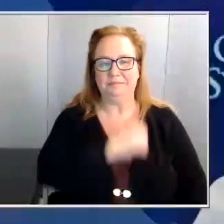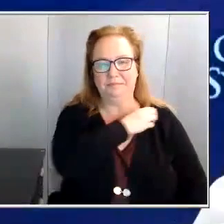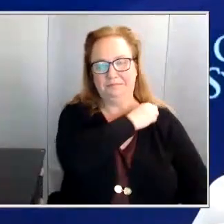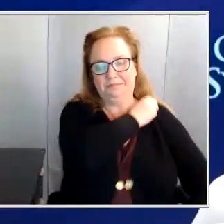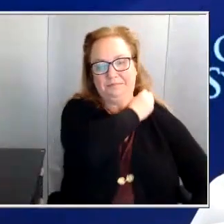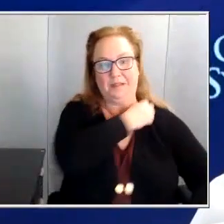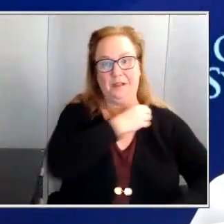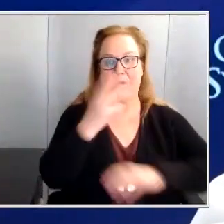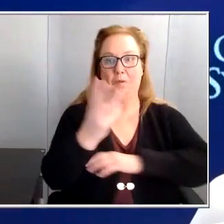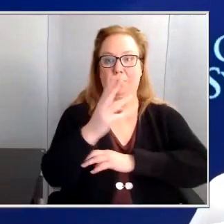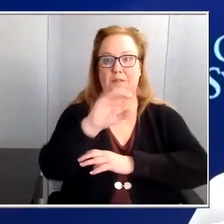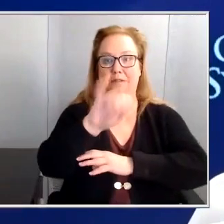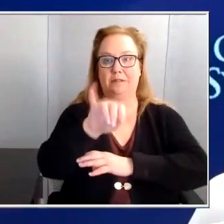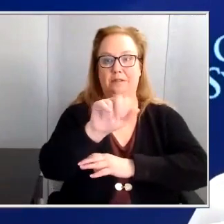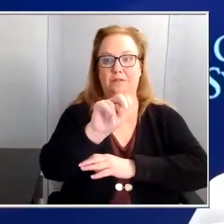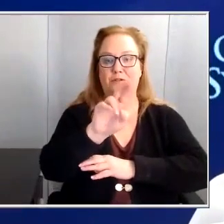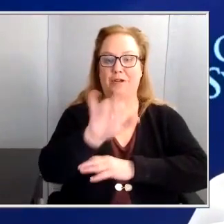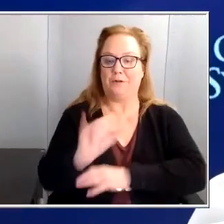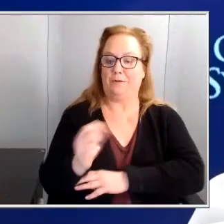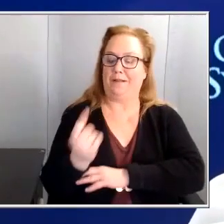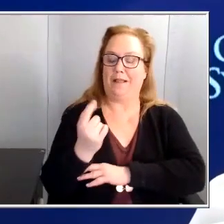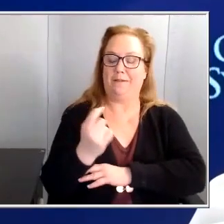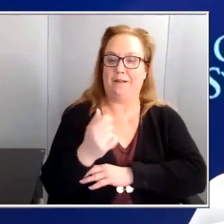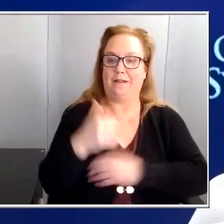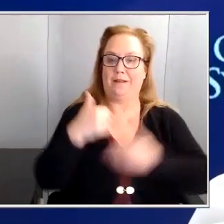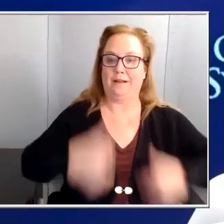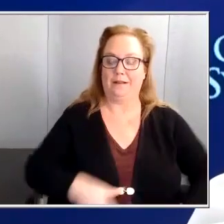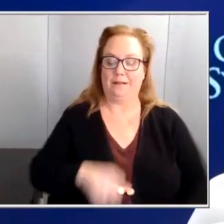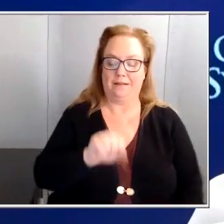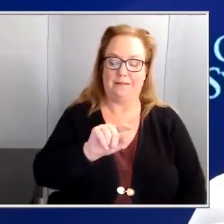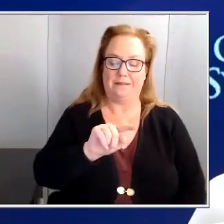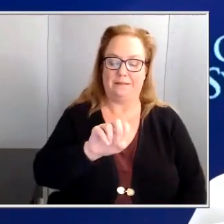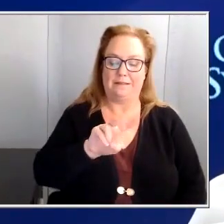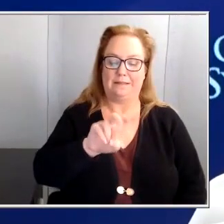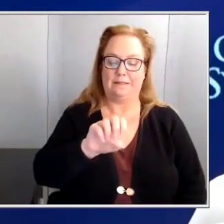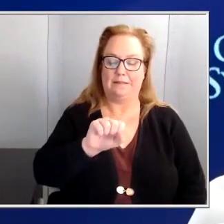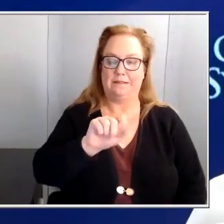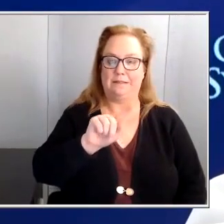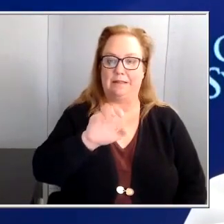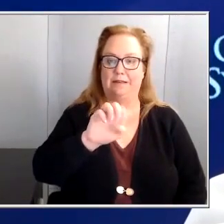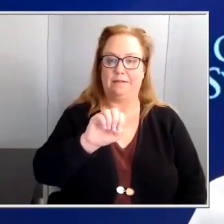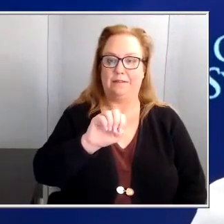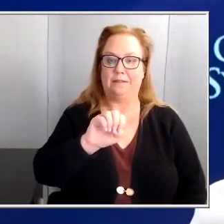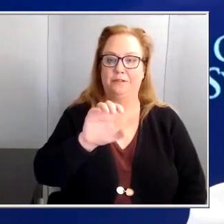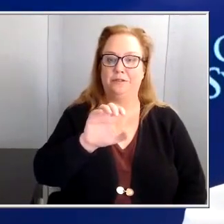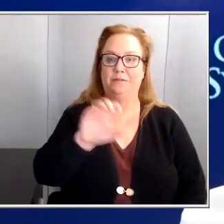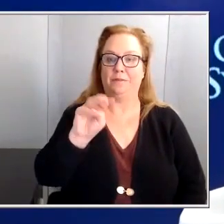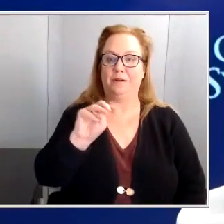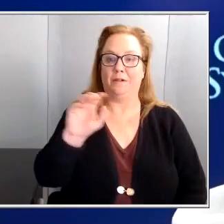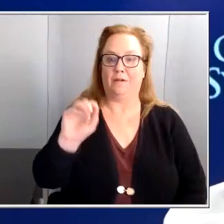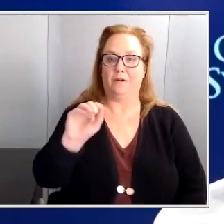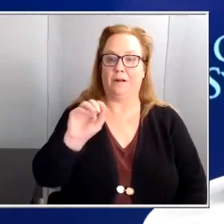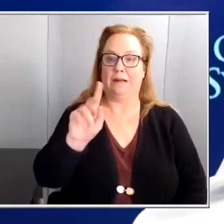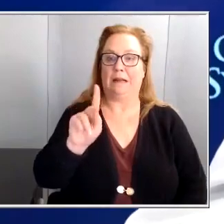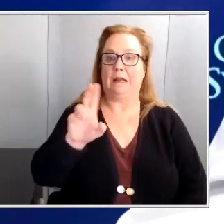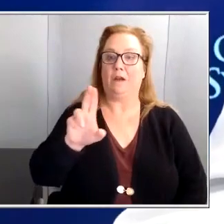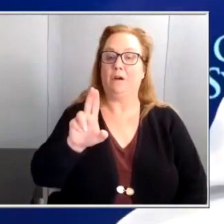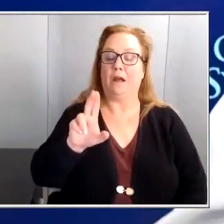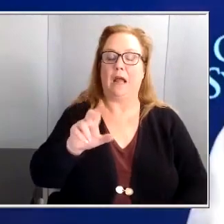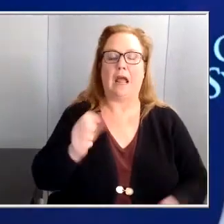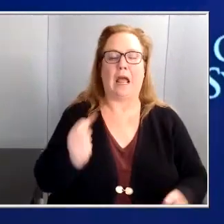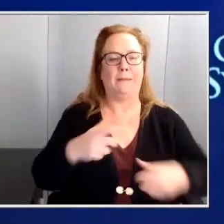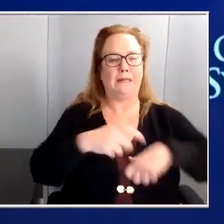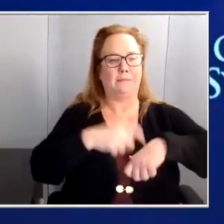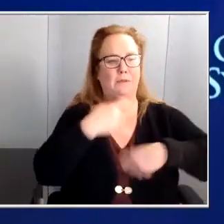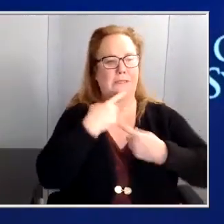It's Wednesday, January the 11th. I'm Dr. Steve Stites, Chief Medical Officer at the University of Kansas Health System. How many times have we tossed out the phrase, hey,